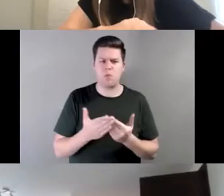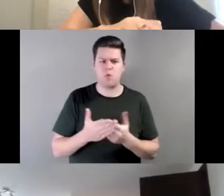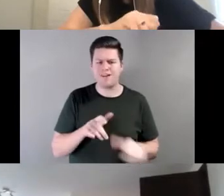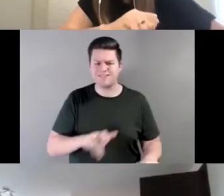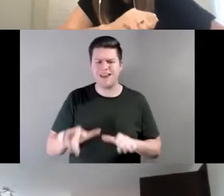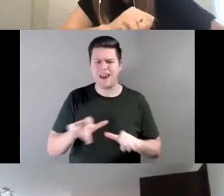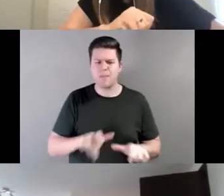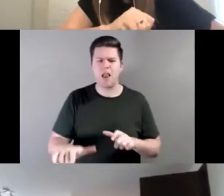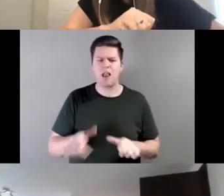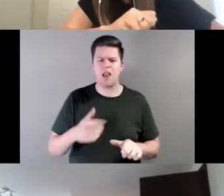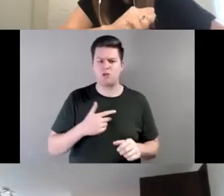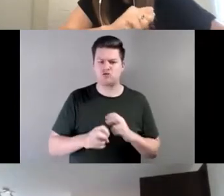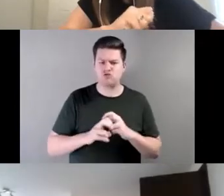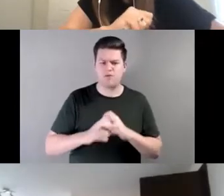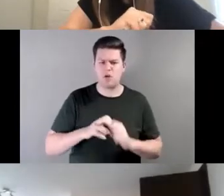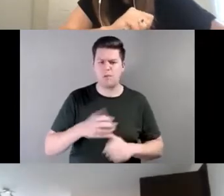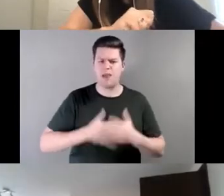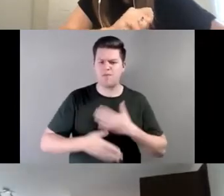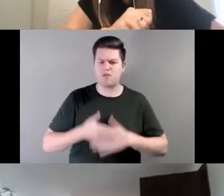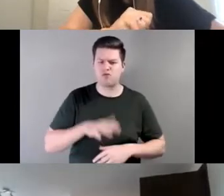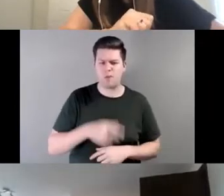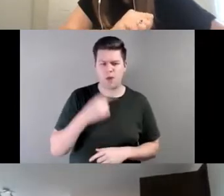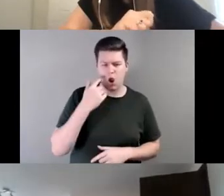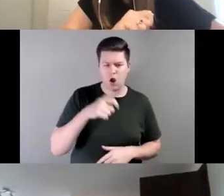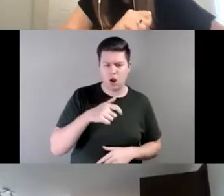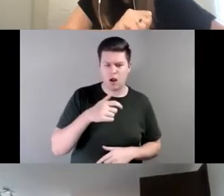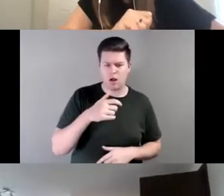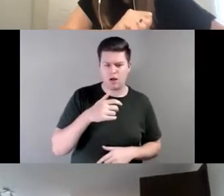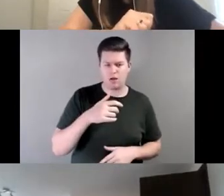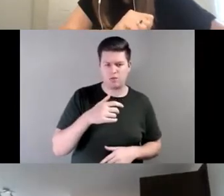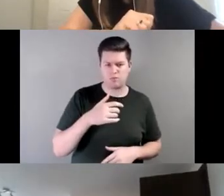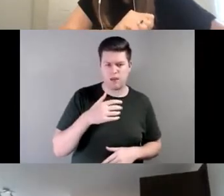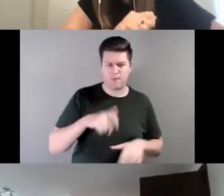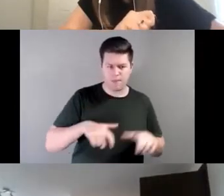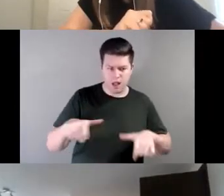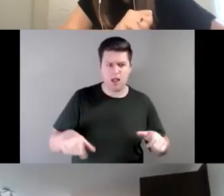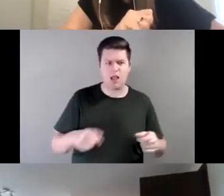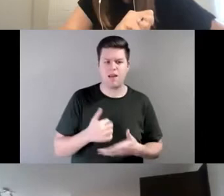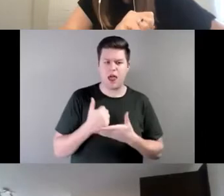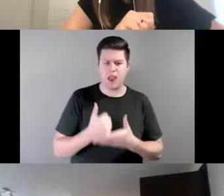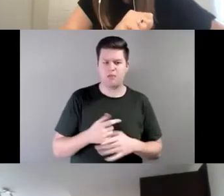target, Scotland's target of net zero emissions by 2045.